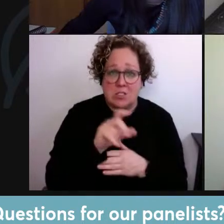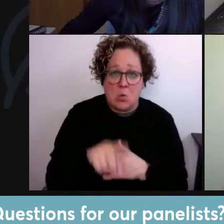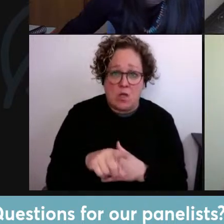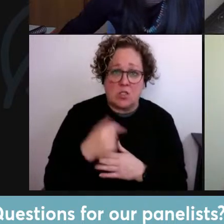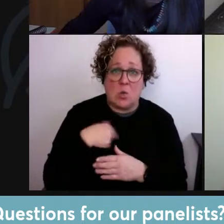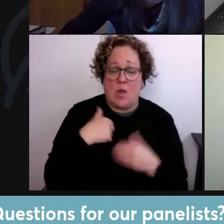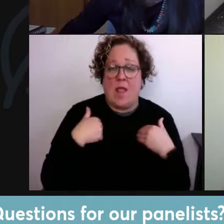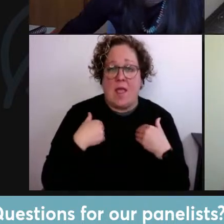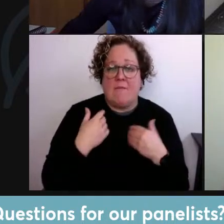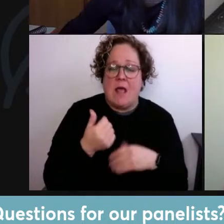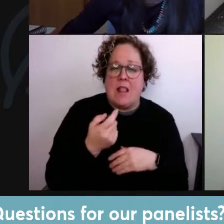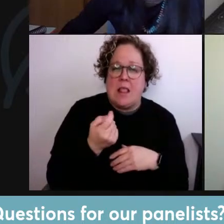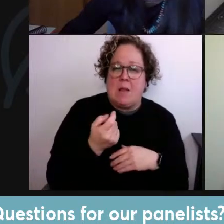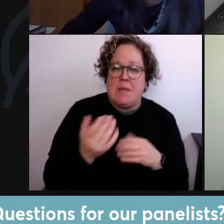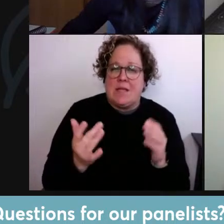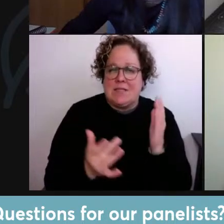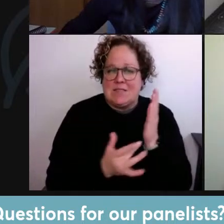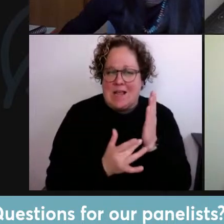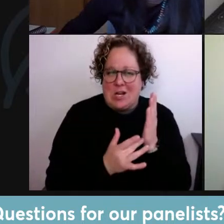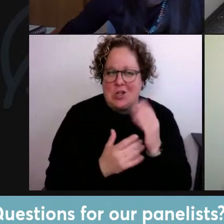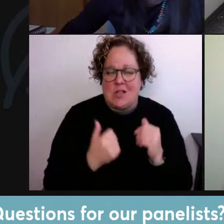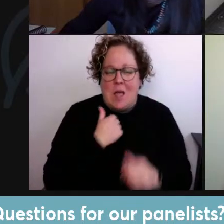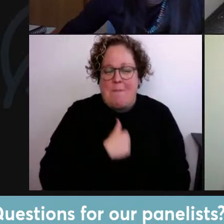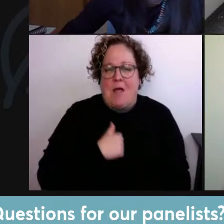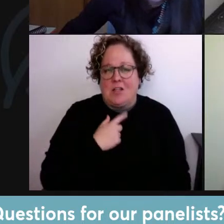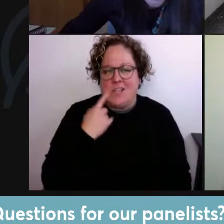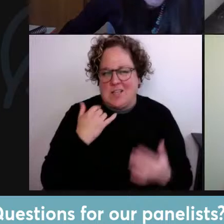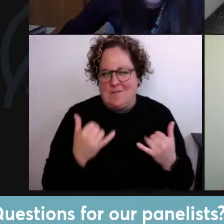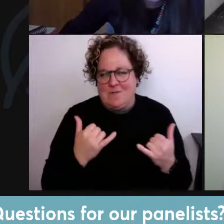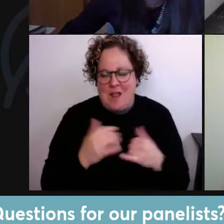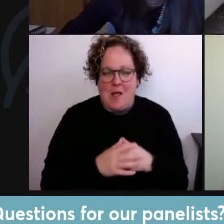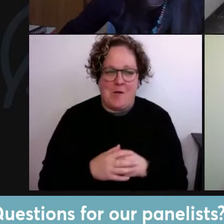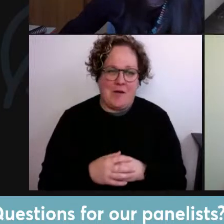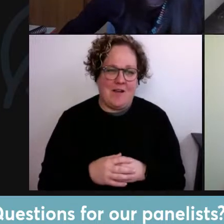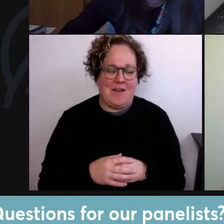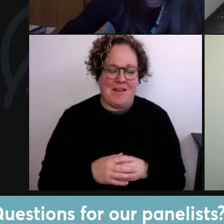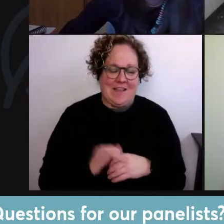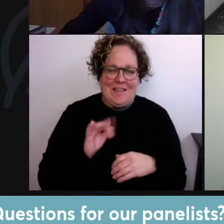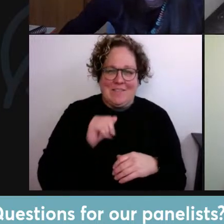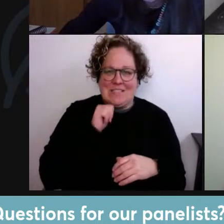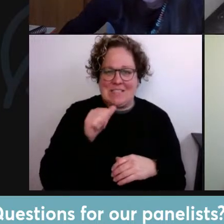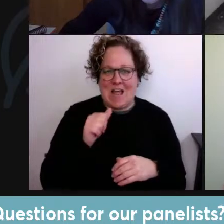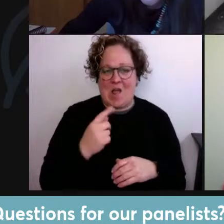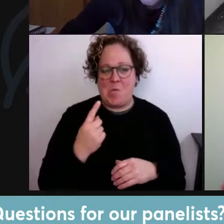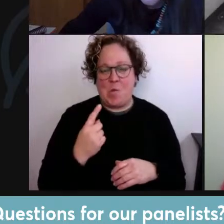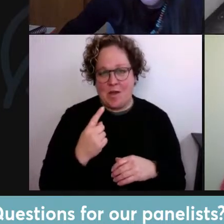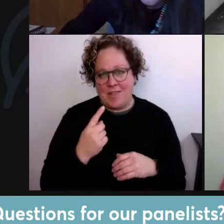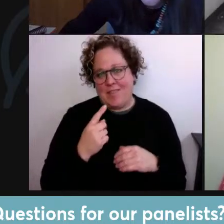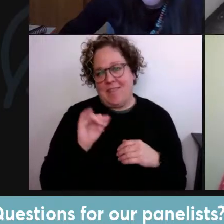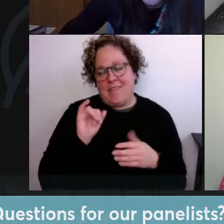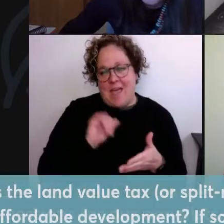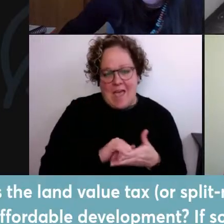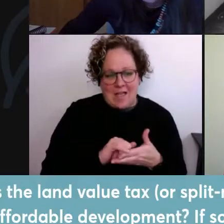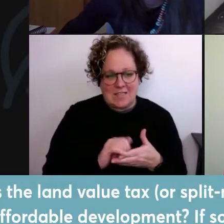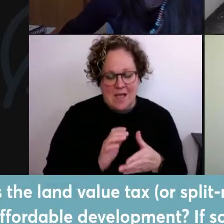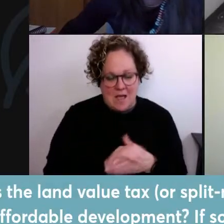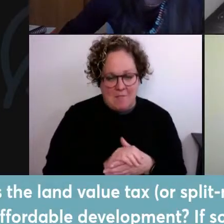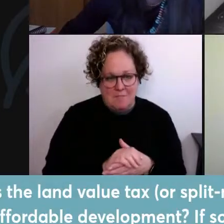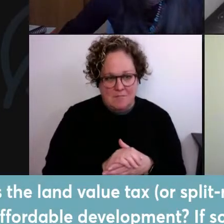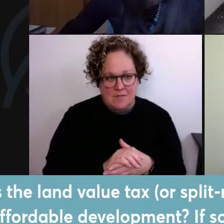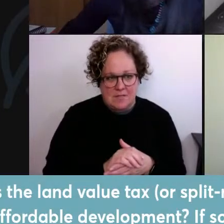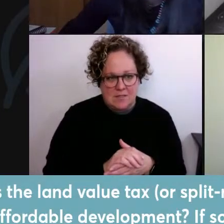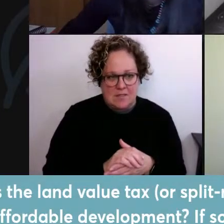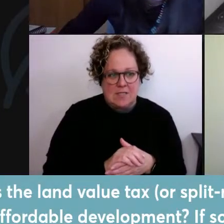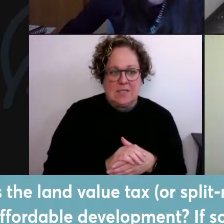is a little bit technical, so I apologize in advance if this is not one that, you know, it's not one I could answer.